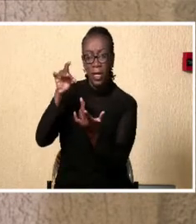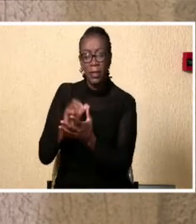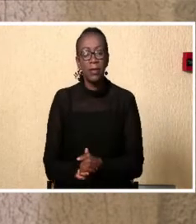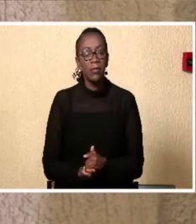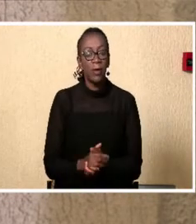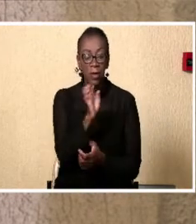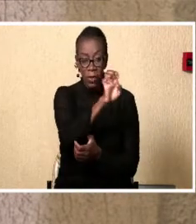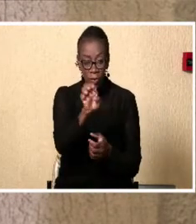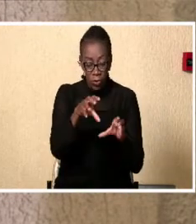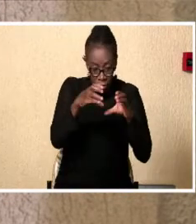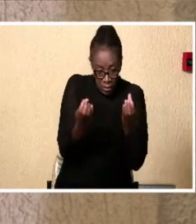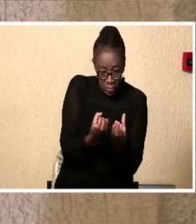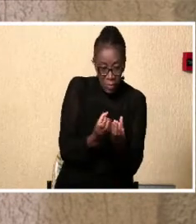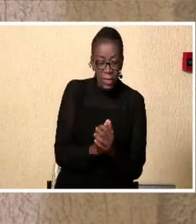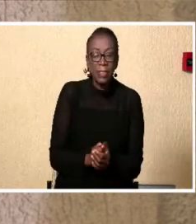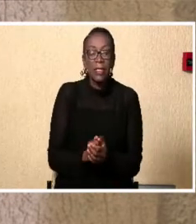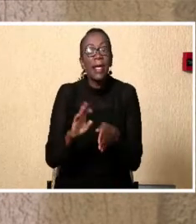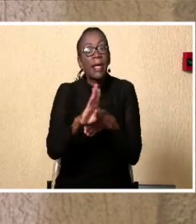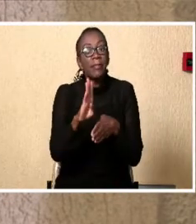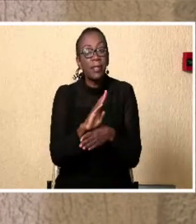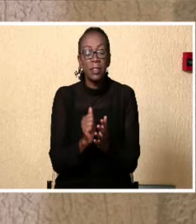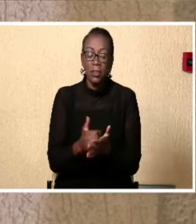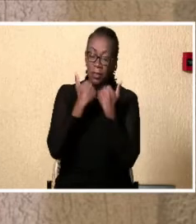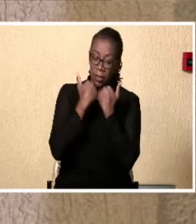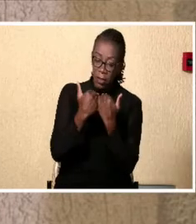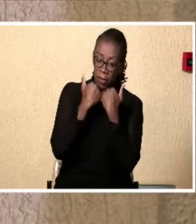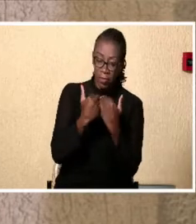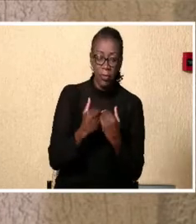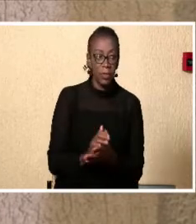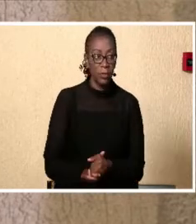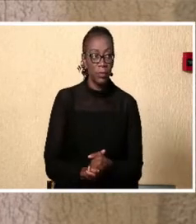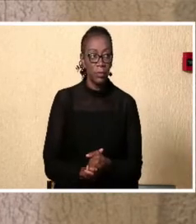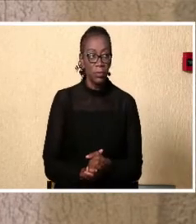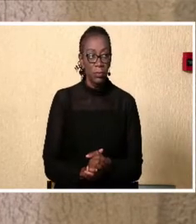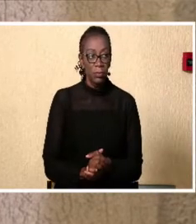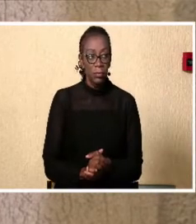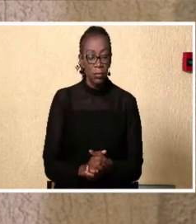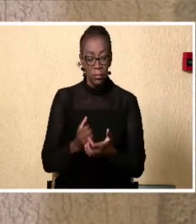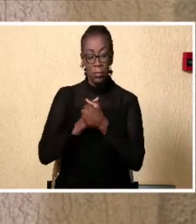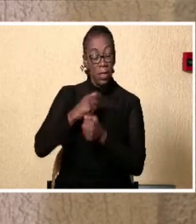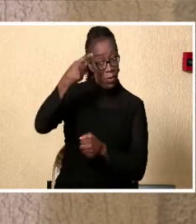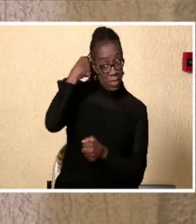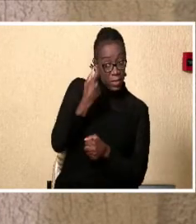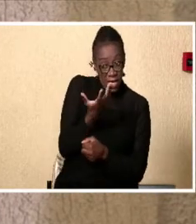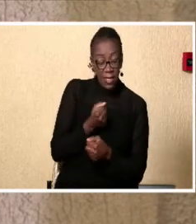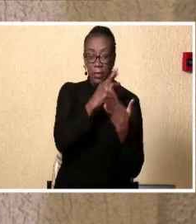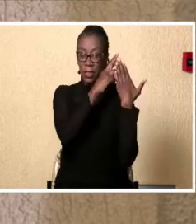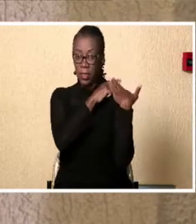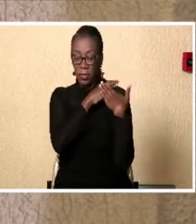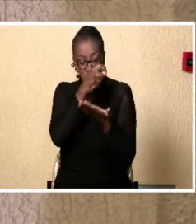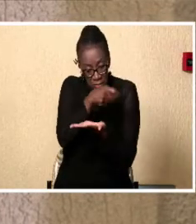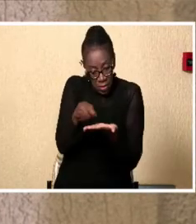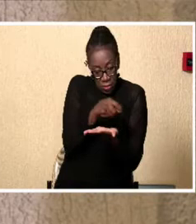or crucial. Right? And the reason why this function, of course, is with our ministry is because we are the custodians of the business operation, either internal